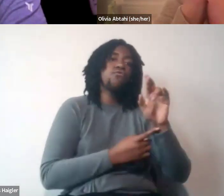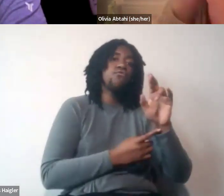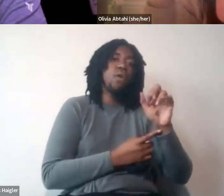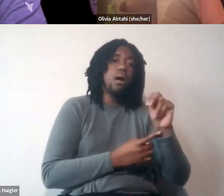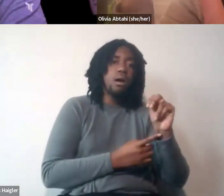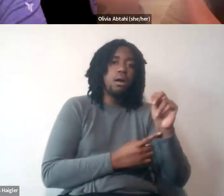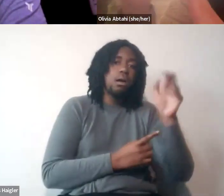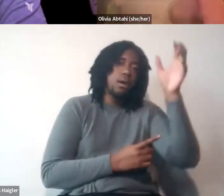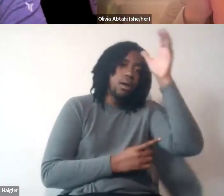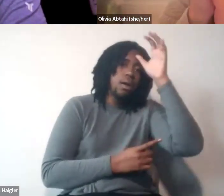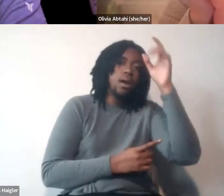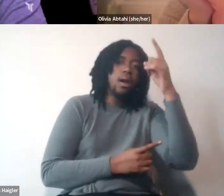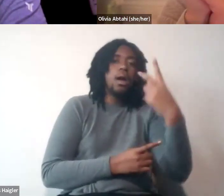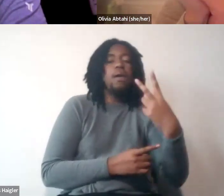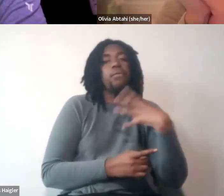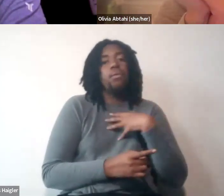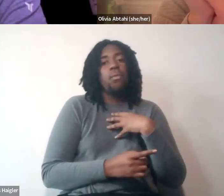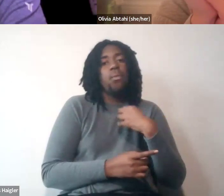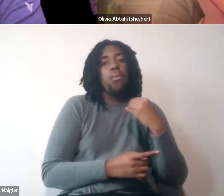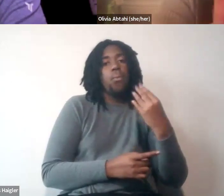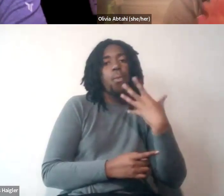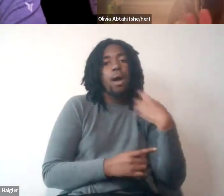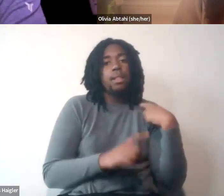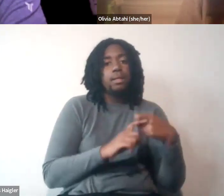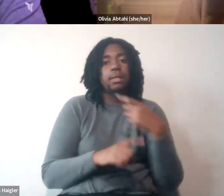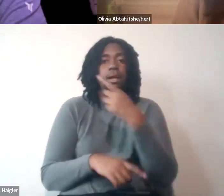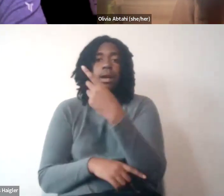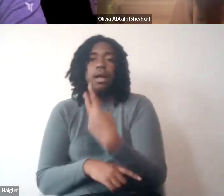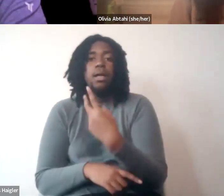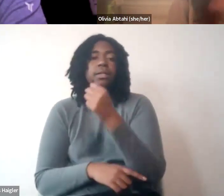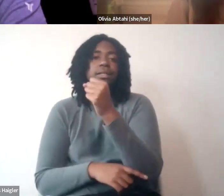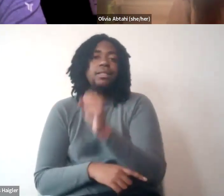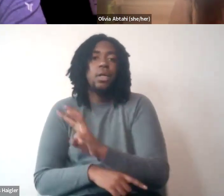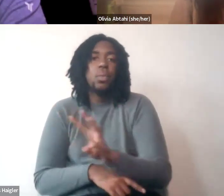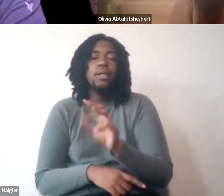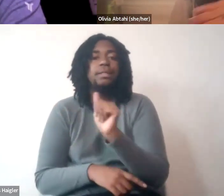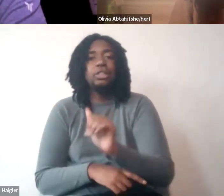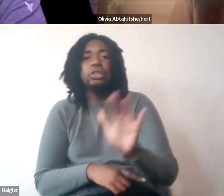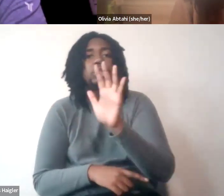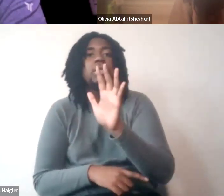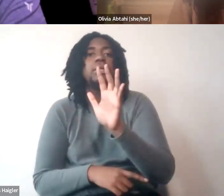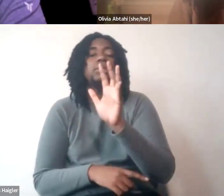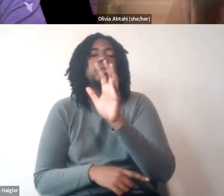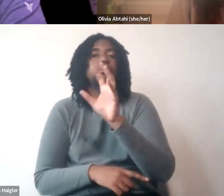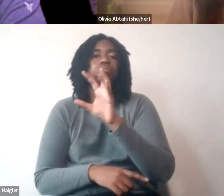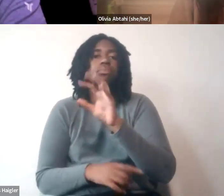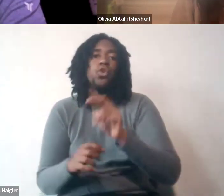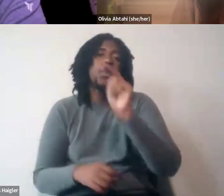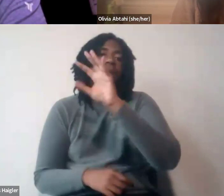that means I'm half white Latina and then half Southwest Asian North African. So with light olive skin